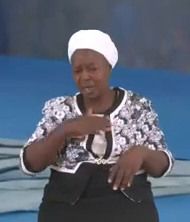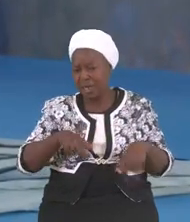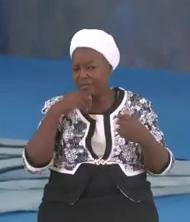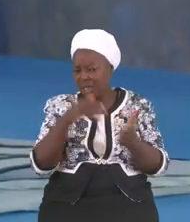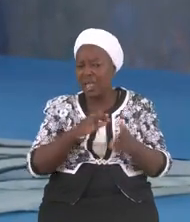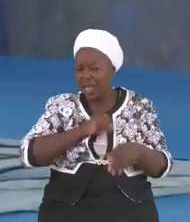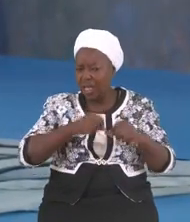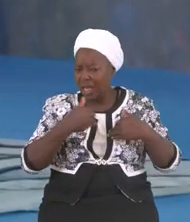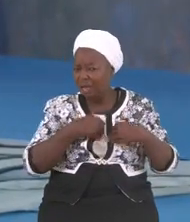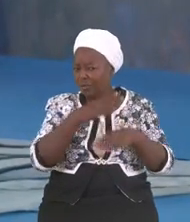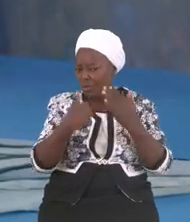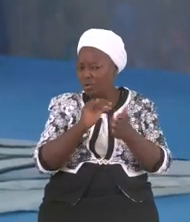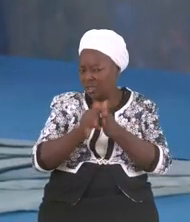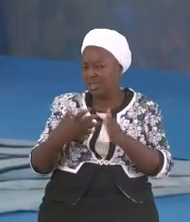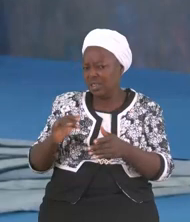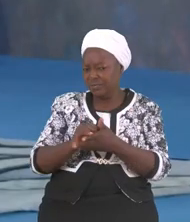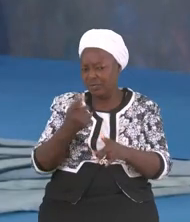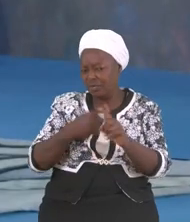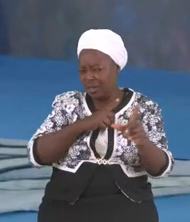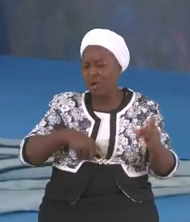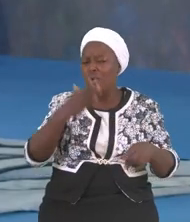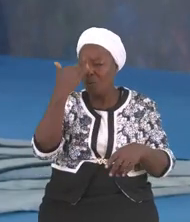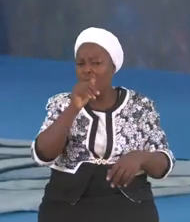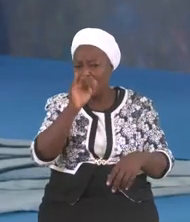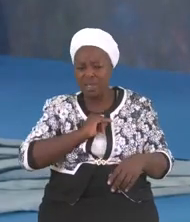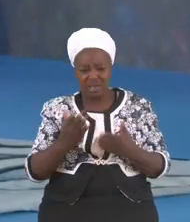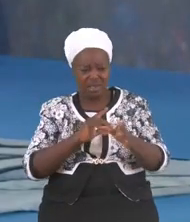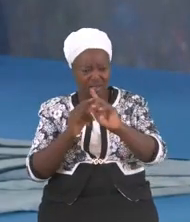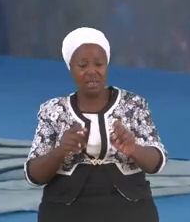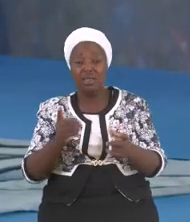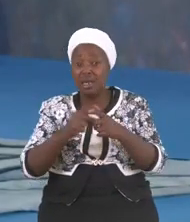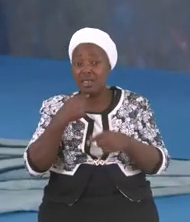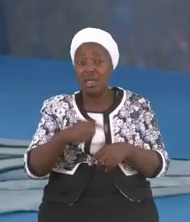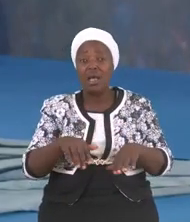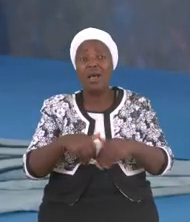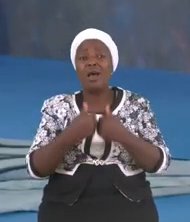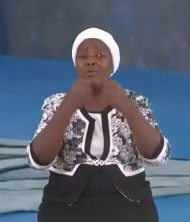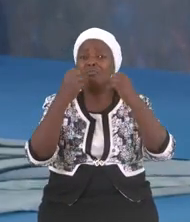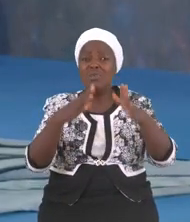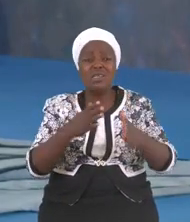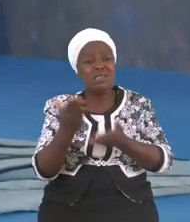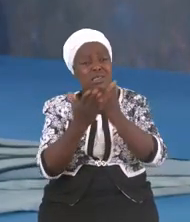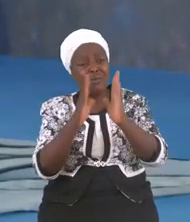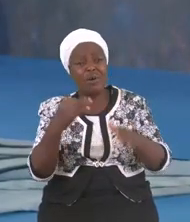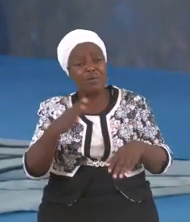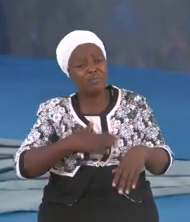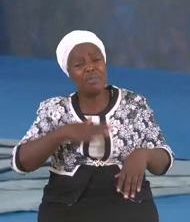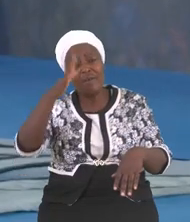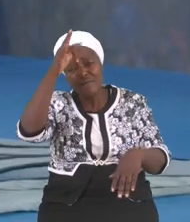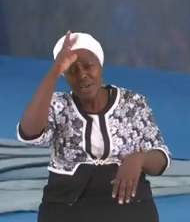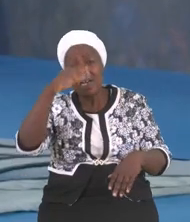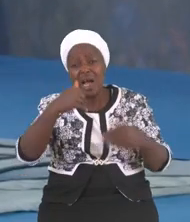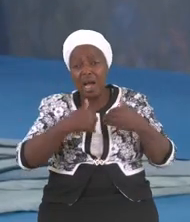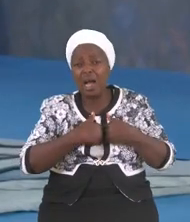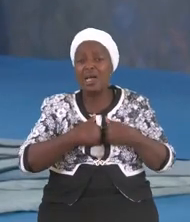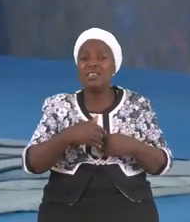Lord. Why am I here? Then he said, how many hired servants of my father's have bread